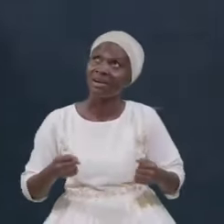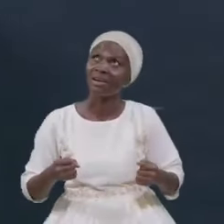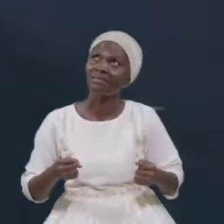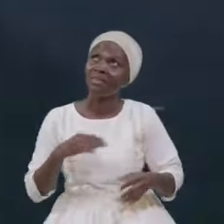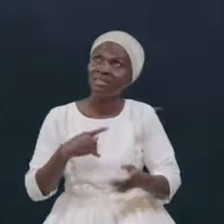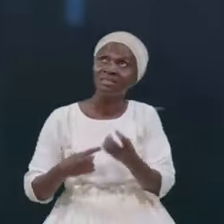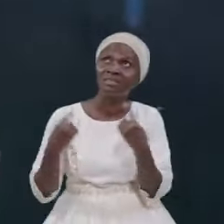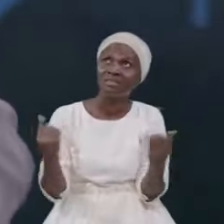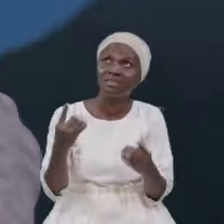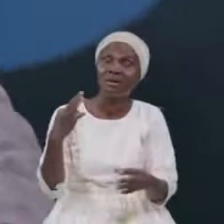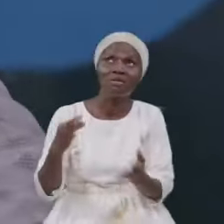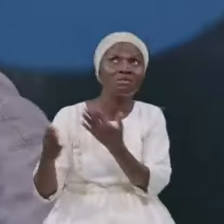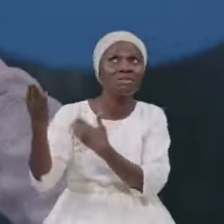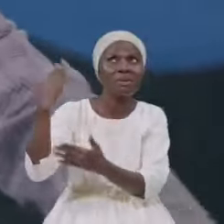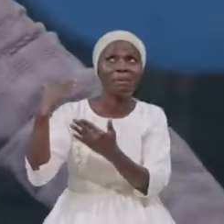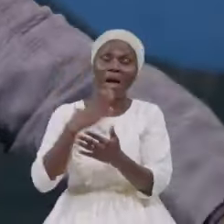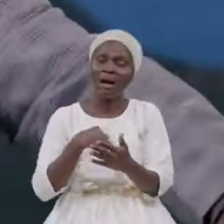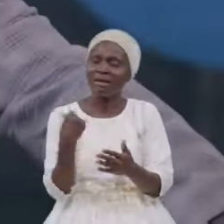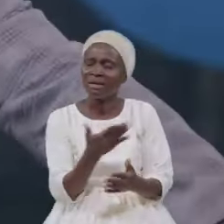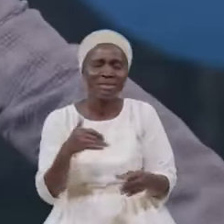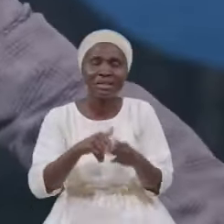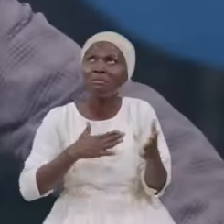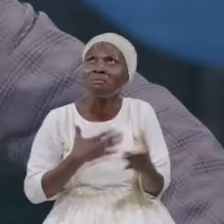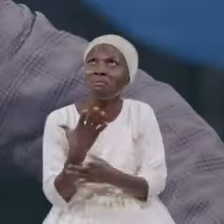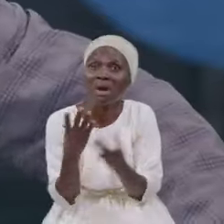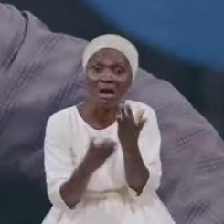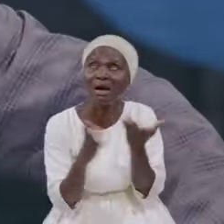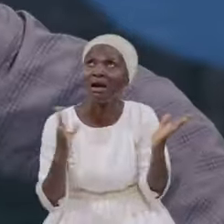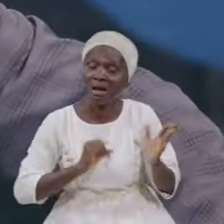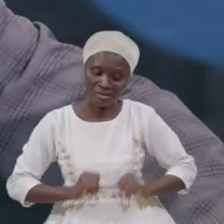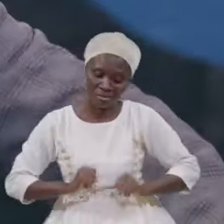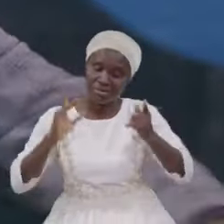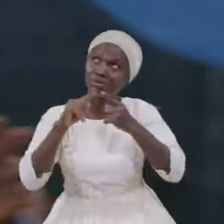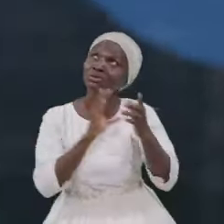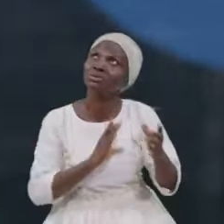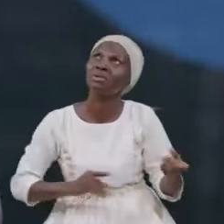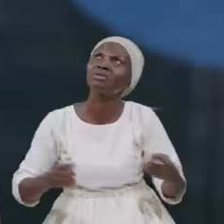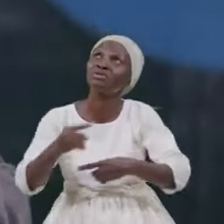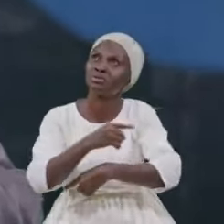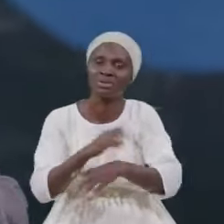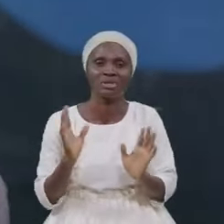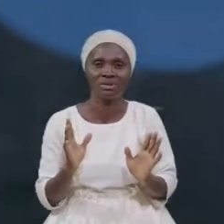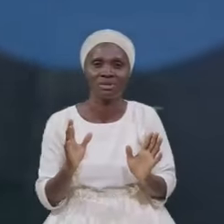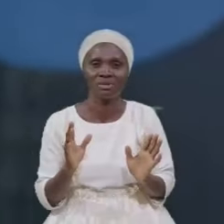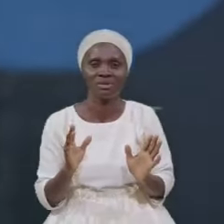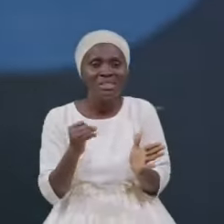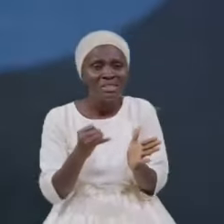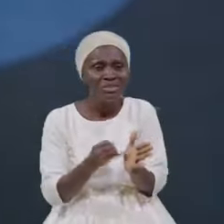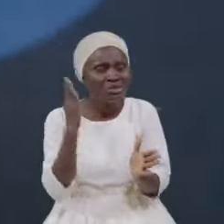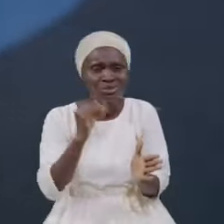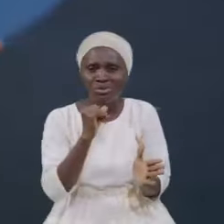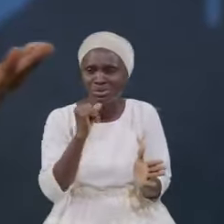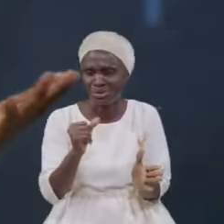my heart, I surrender to Christ today. It will not take you 5 minutes, but you know, there are people that say